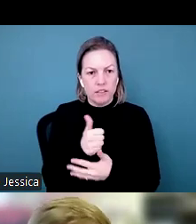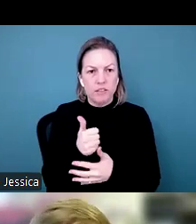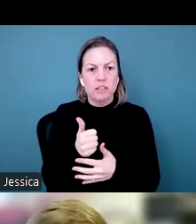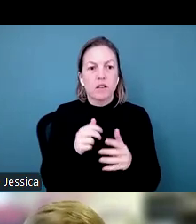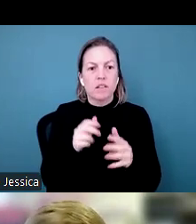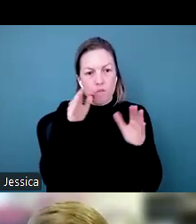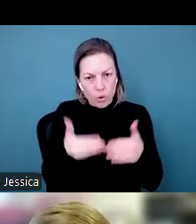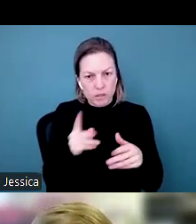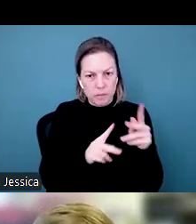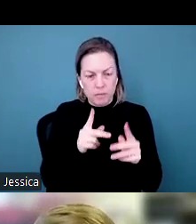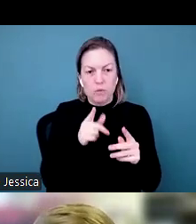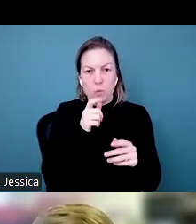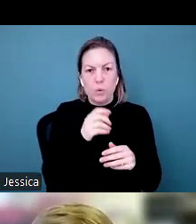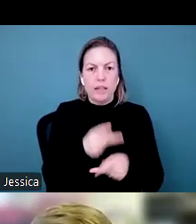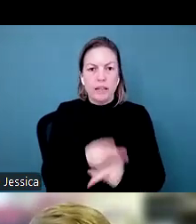California. Next slide.